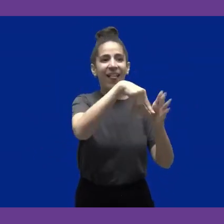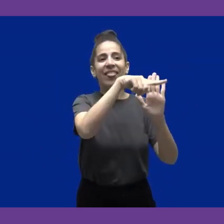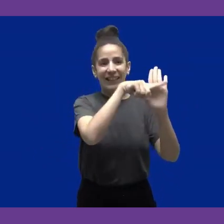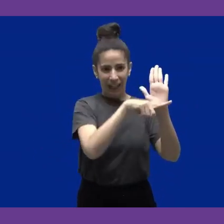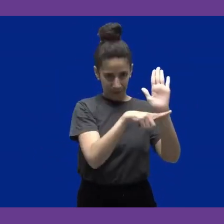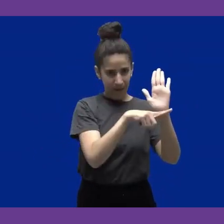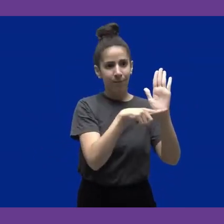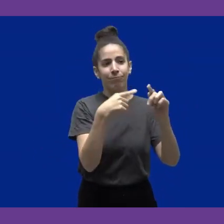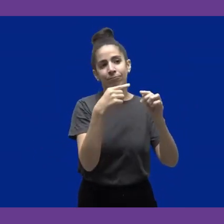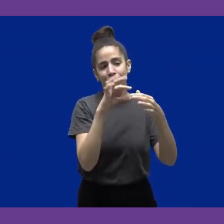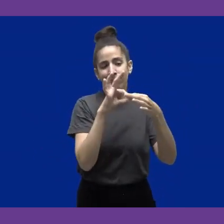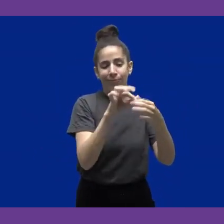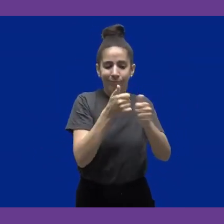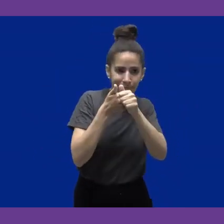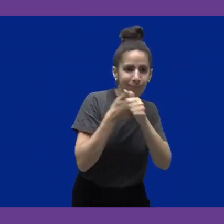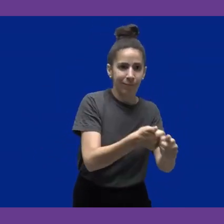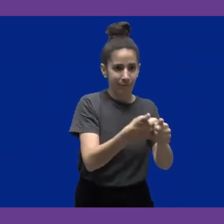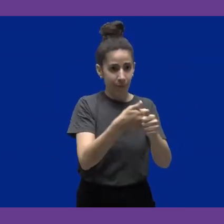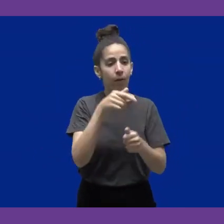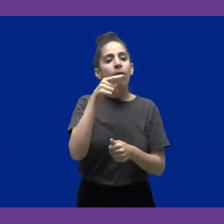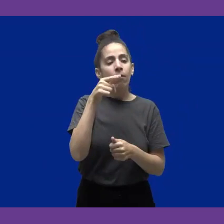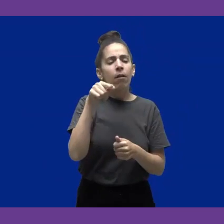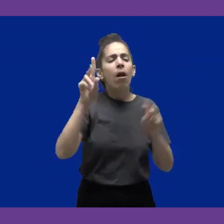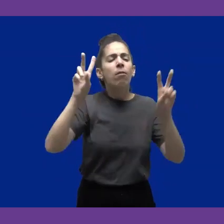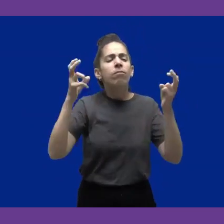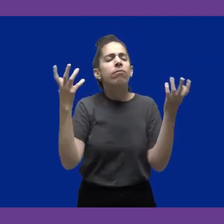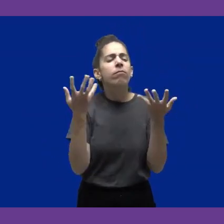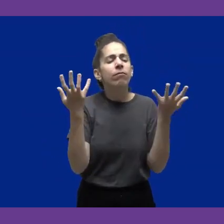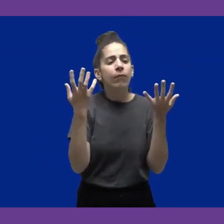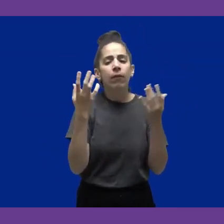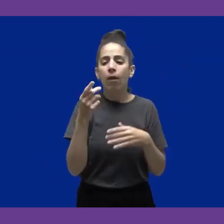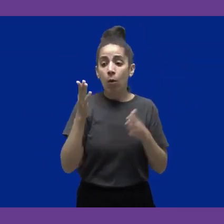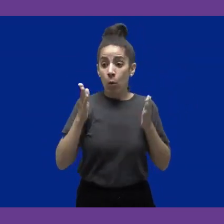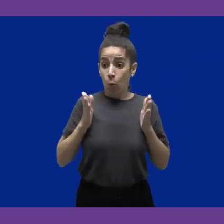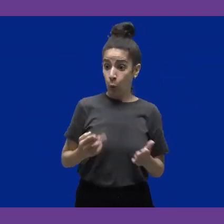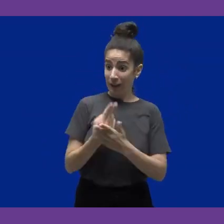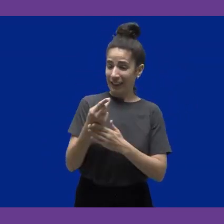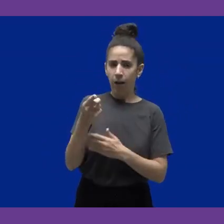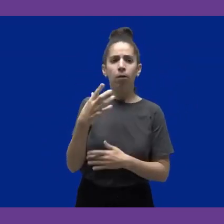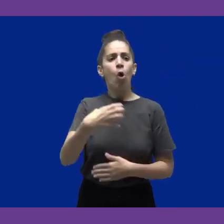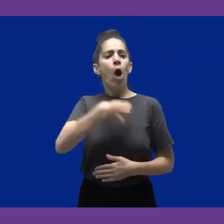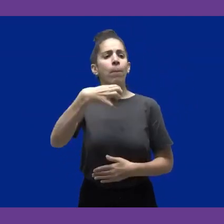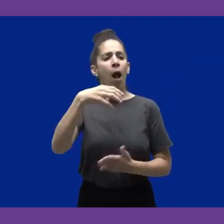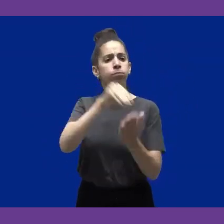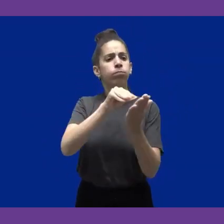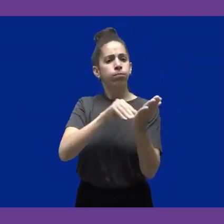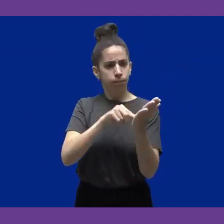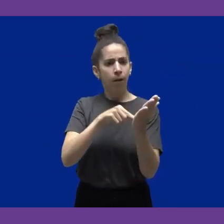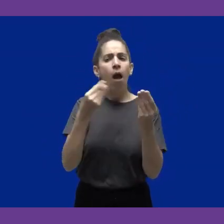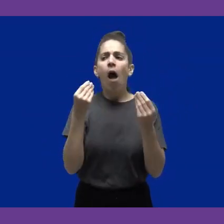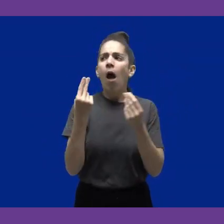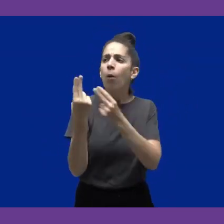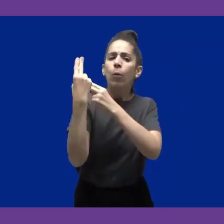complaints. It is up to each national authority to organize it, but I would like also to refer you to the